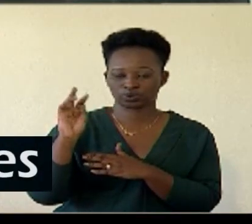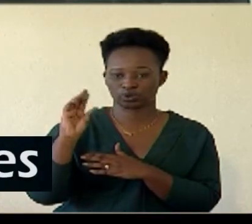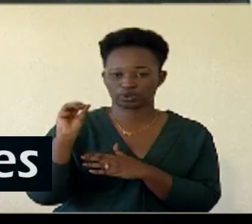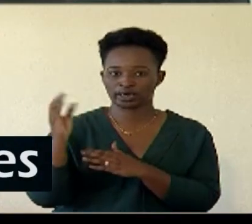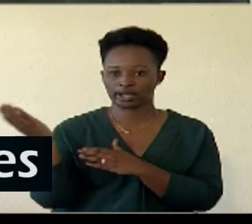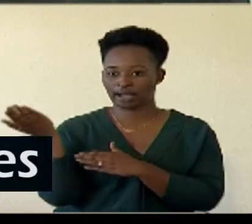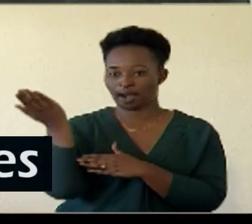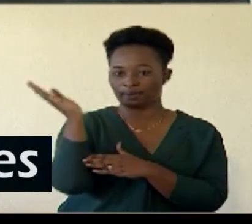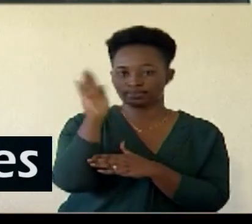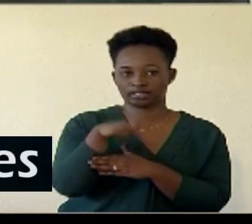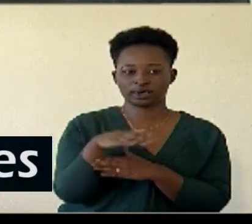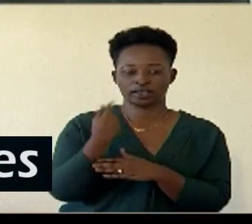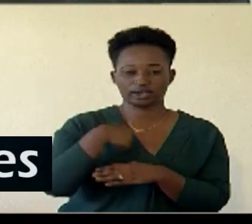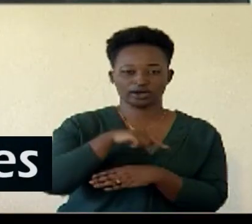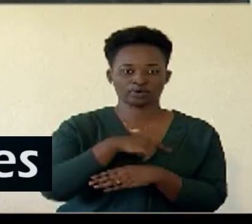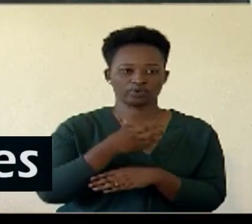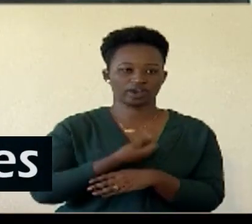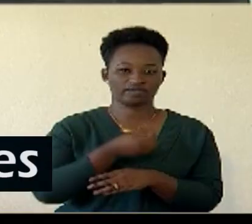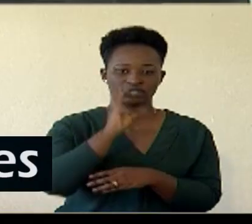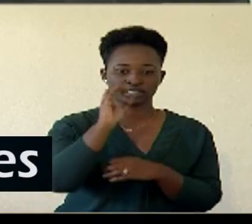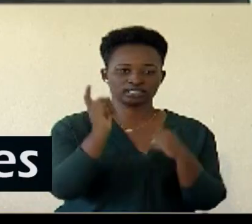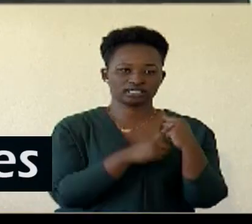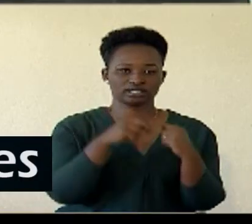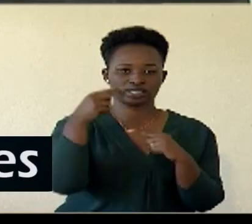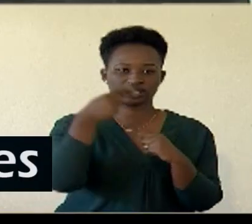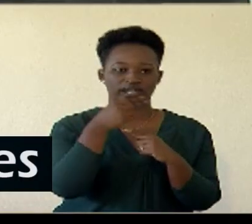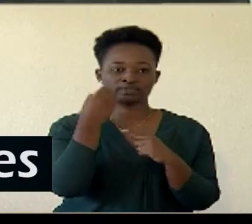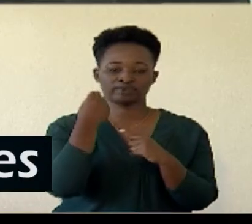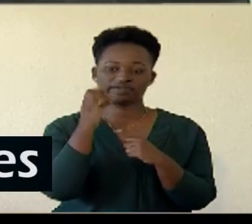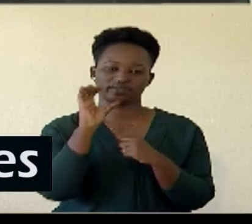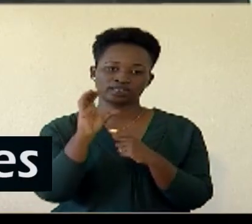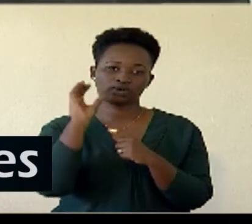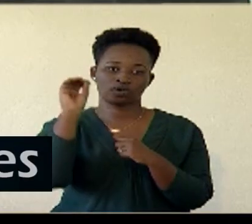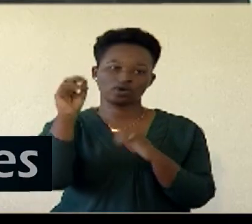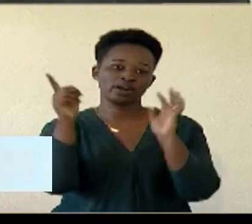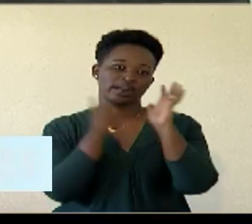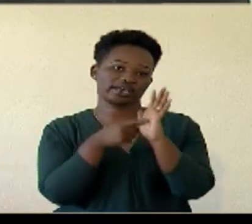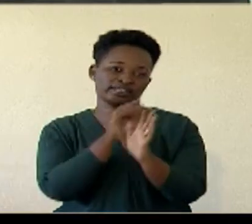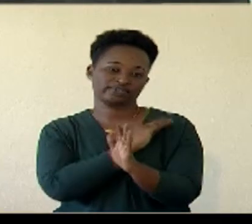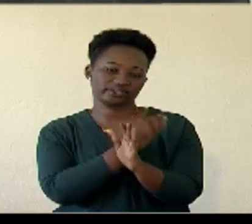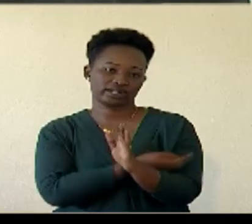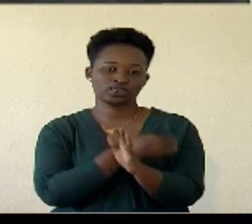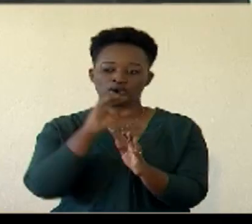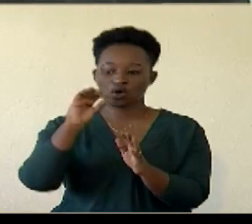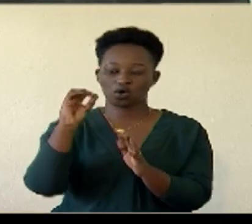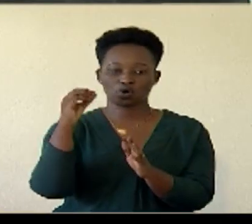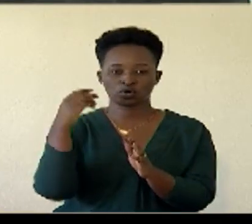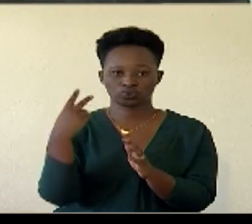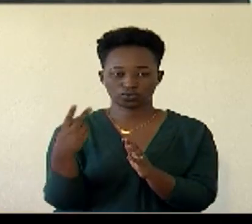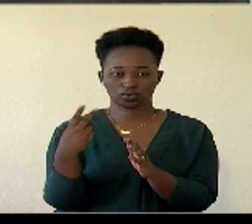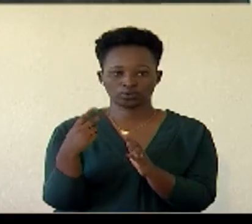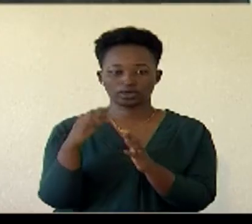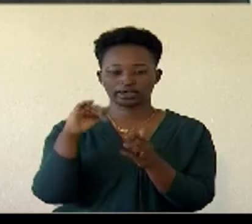and then you have C6H5, CO negative charge, O2,